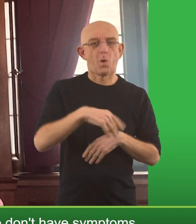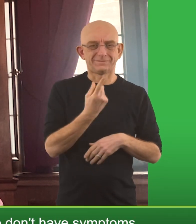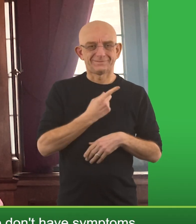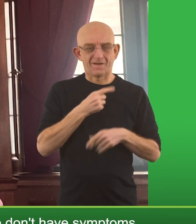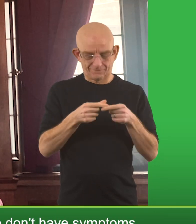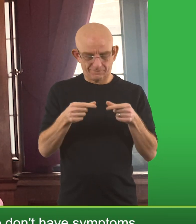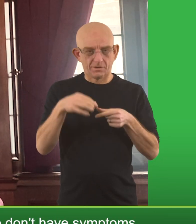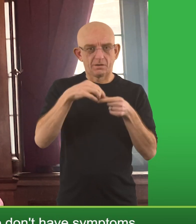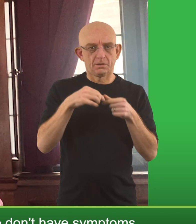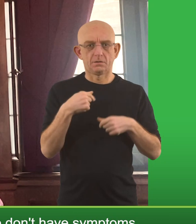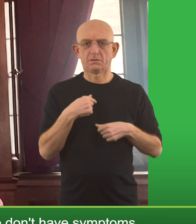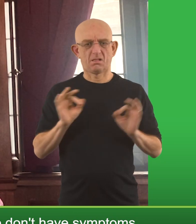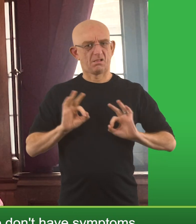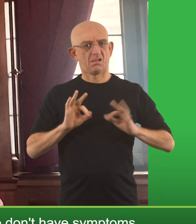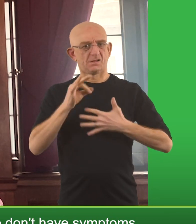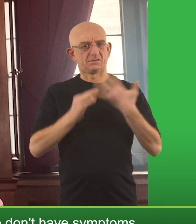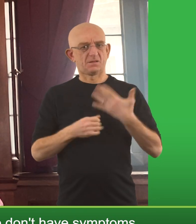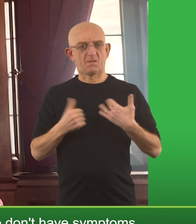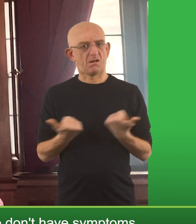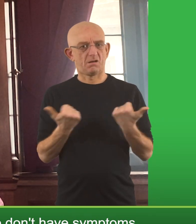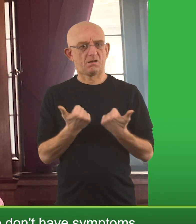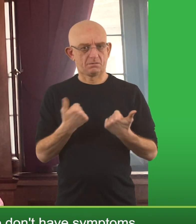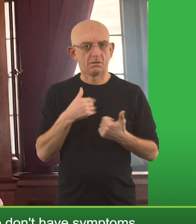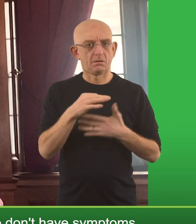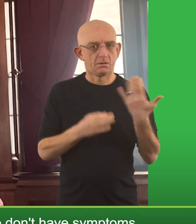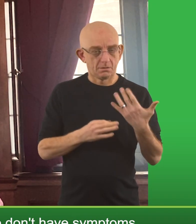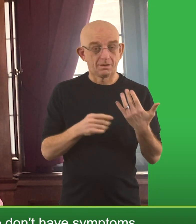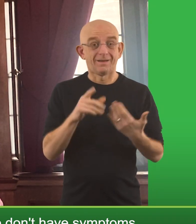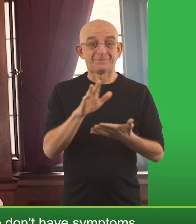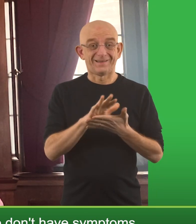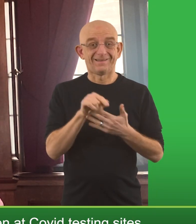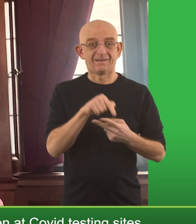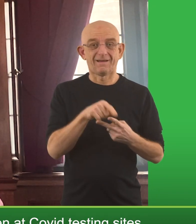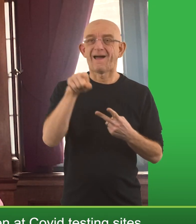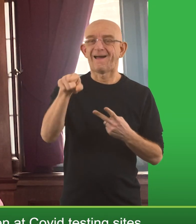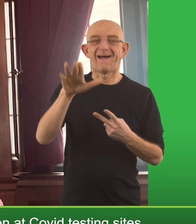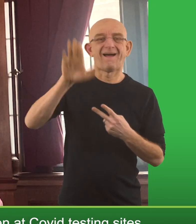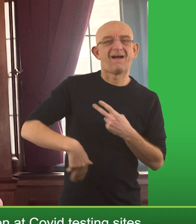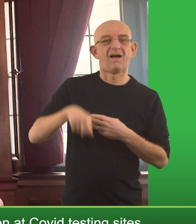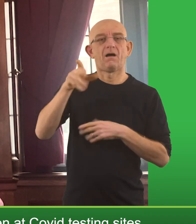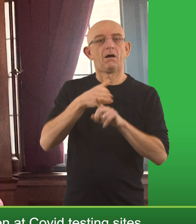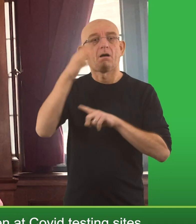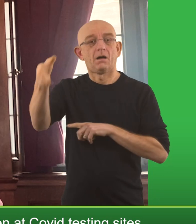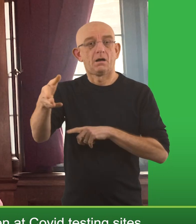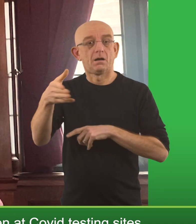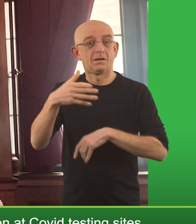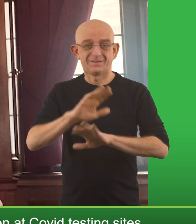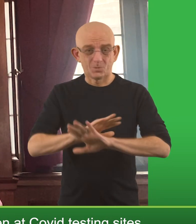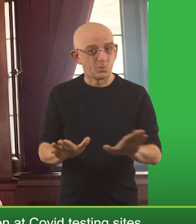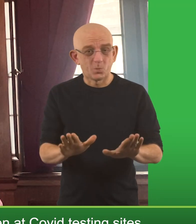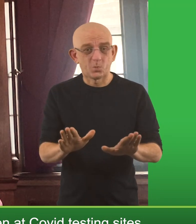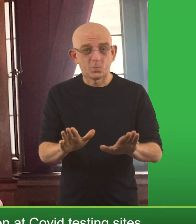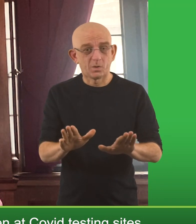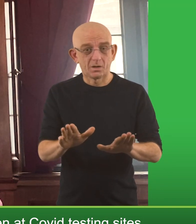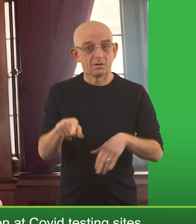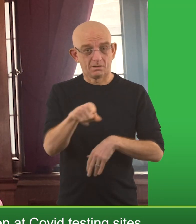A test taken at home is for people who don't have symptoms. these tests don't replace the tests taken